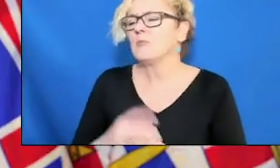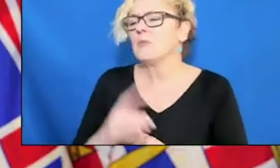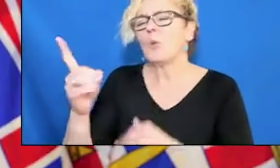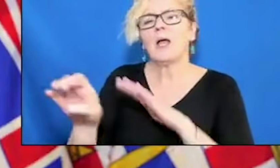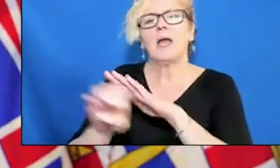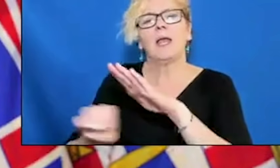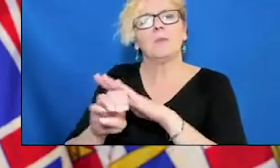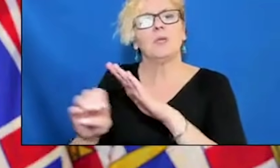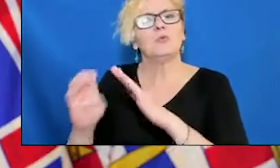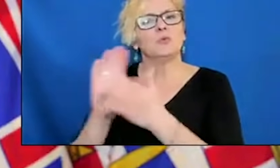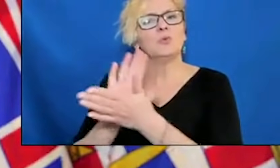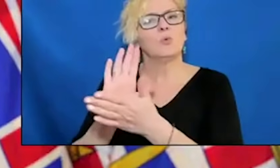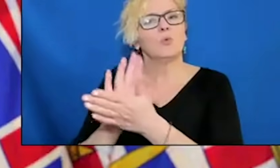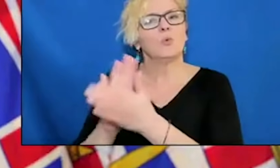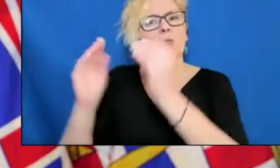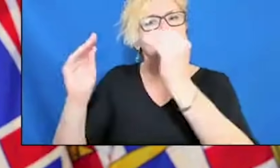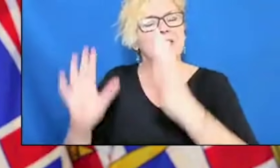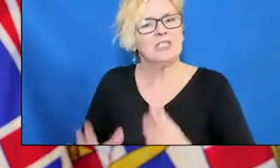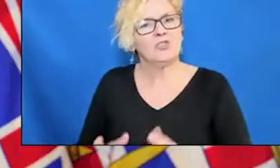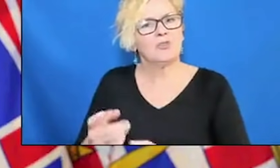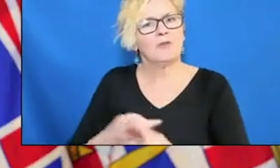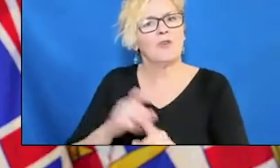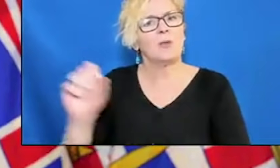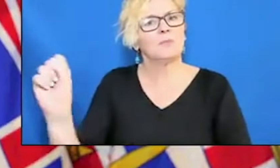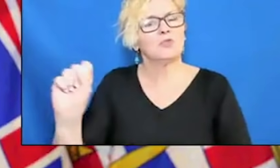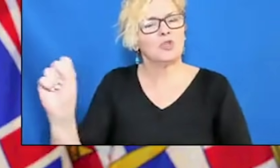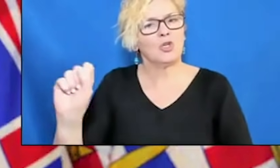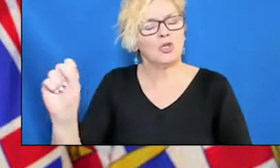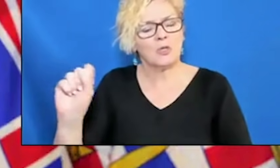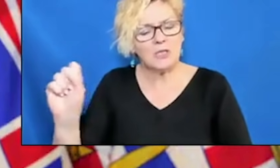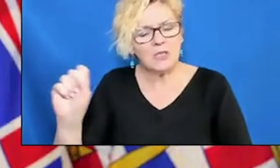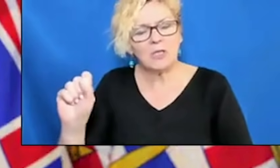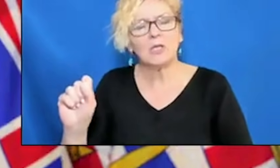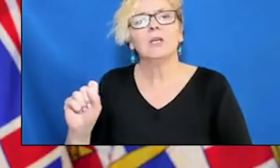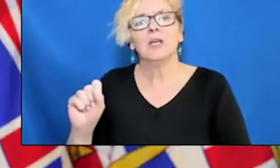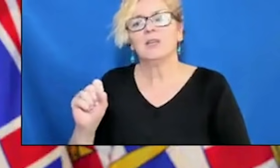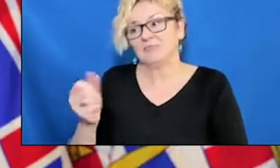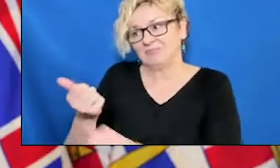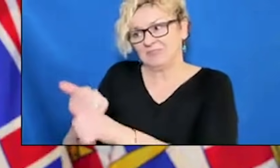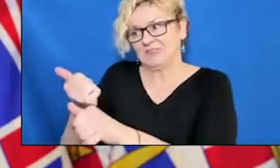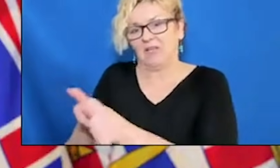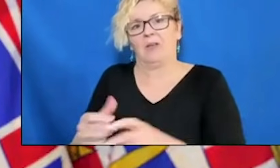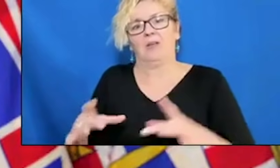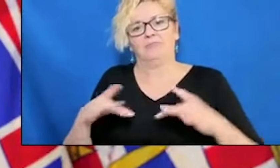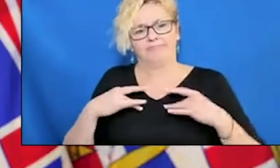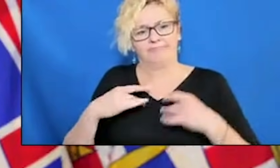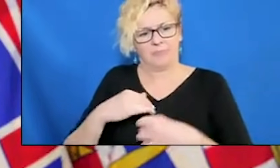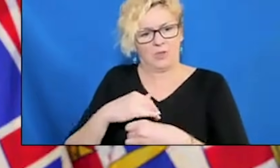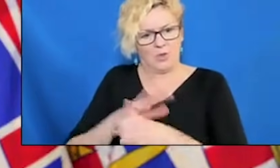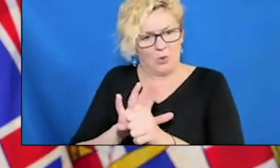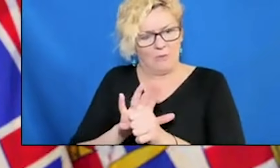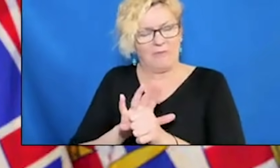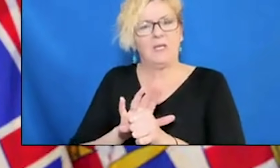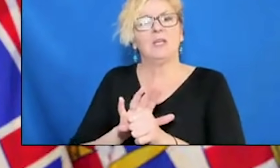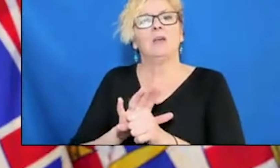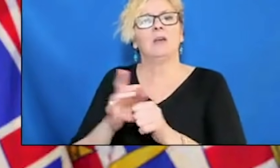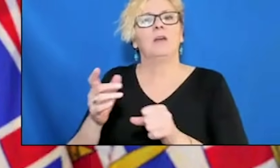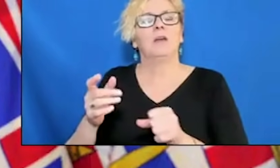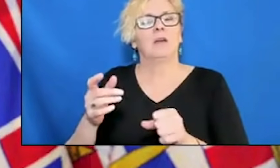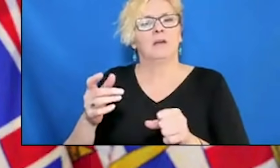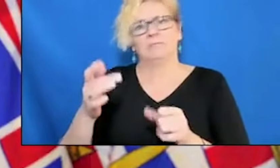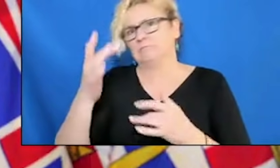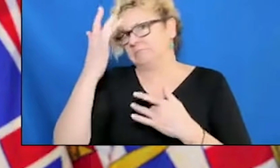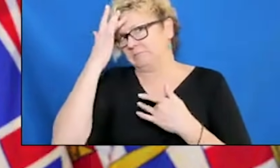A Surrey elementary school teacher who has COVID-19 has been admitted to the ICU now, and that has teachers in Surrey understandably worried